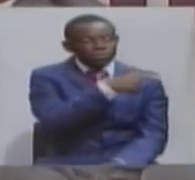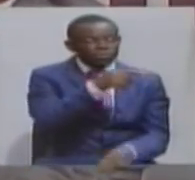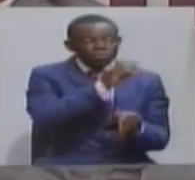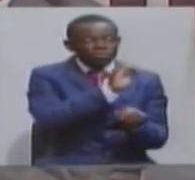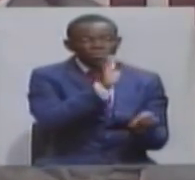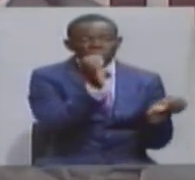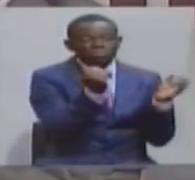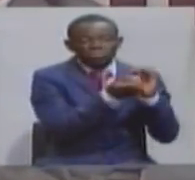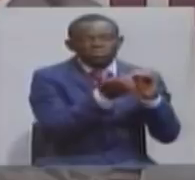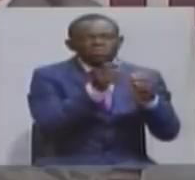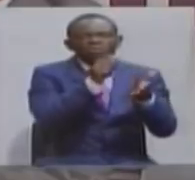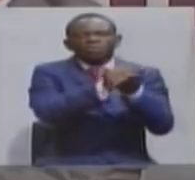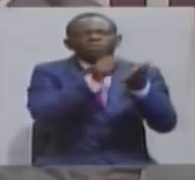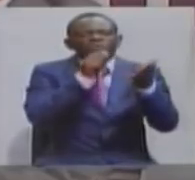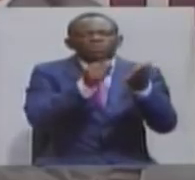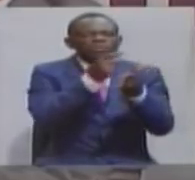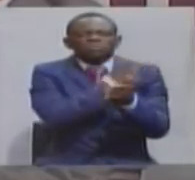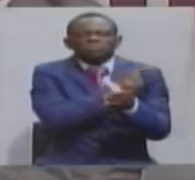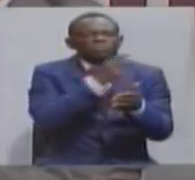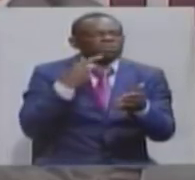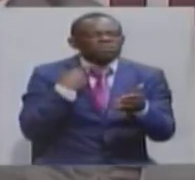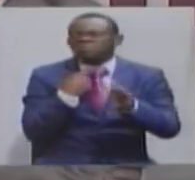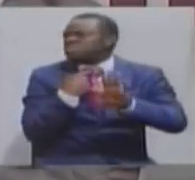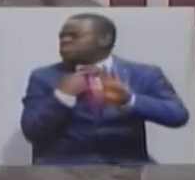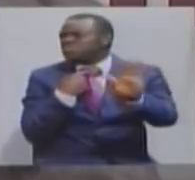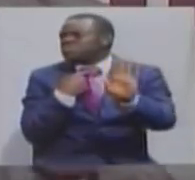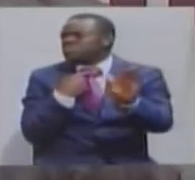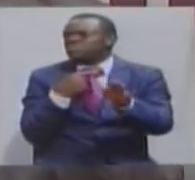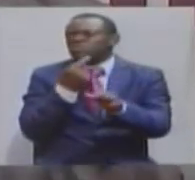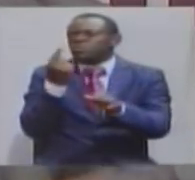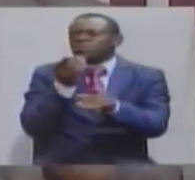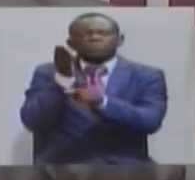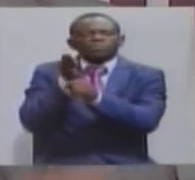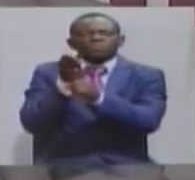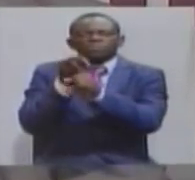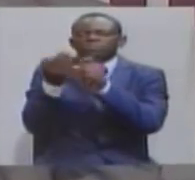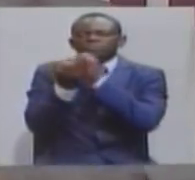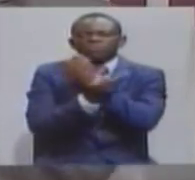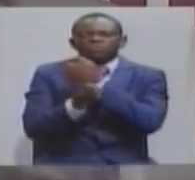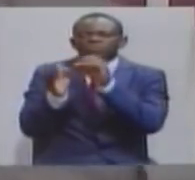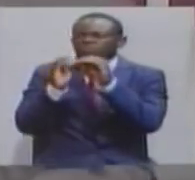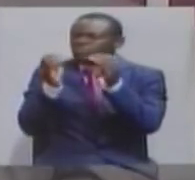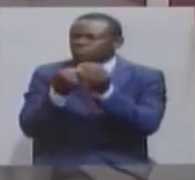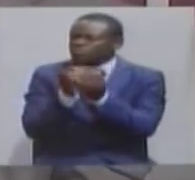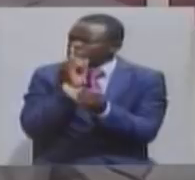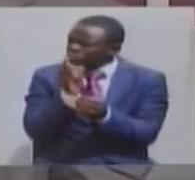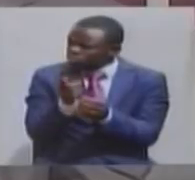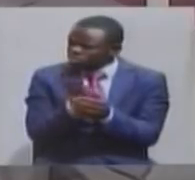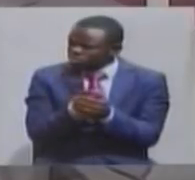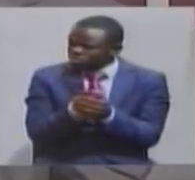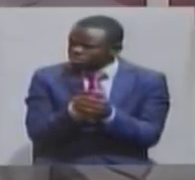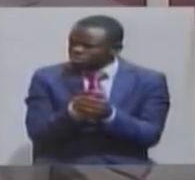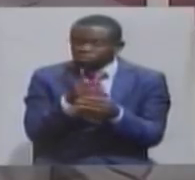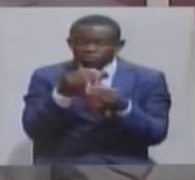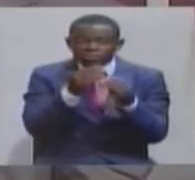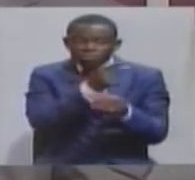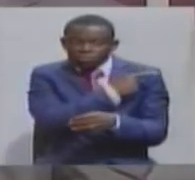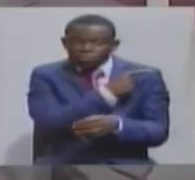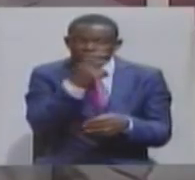also follow, Mr. Zulu, that even the legislative function of Parliament must be taken away from